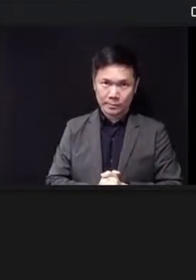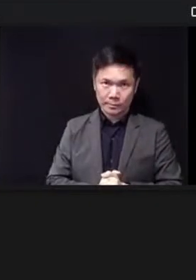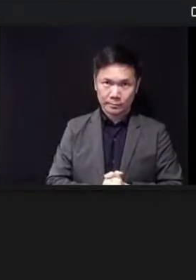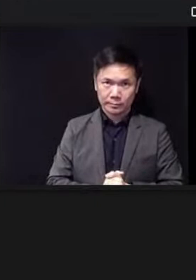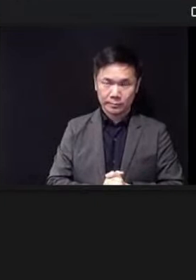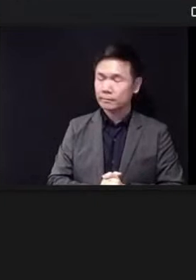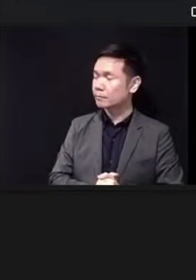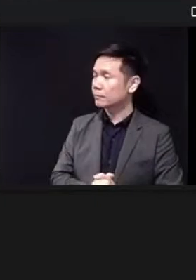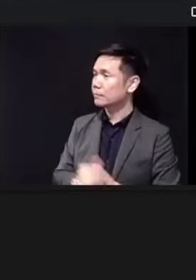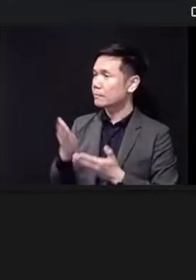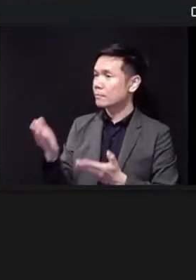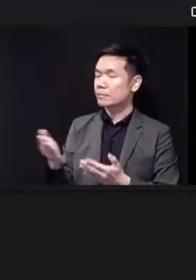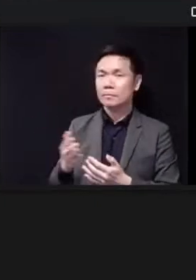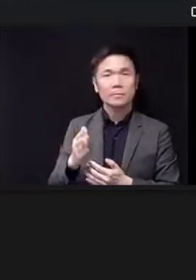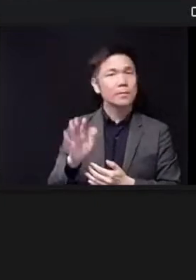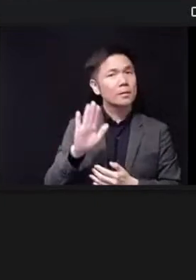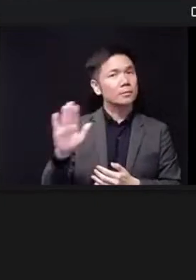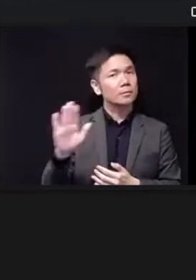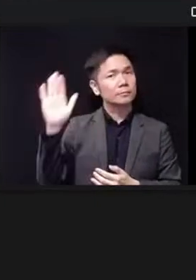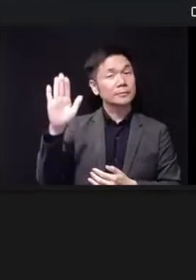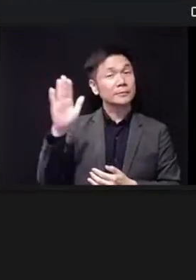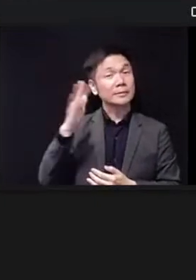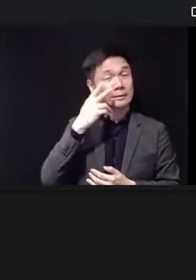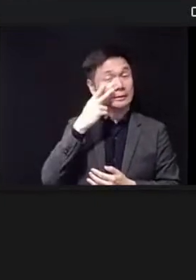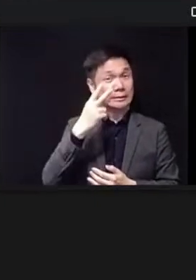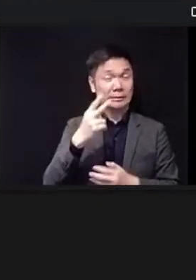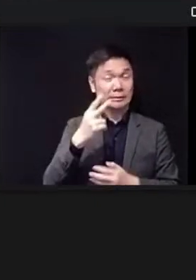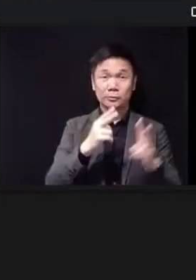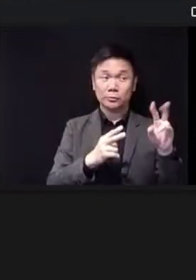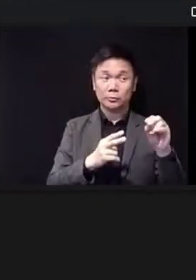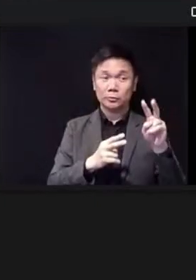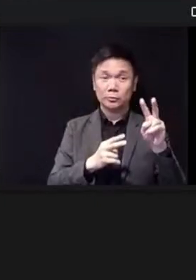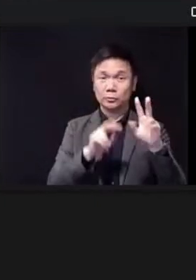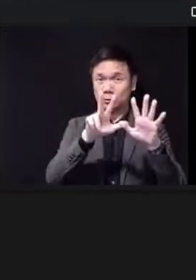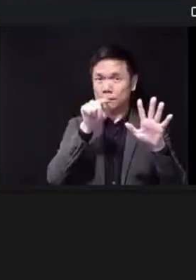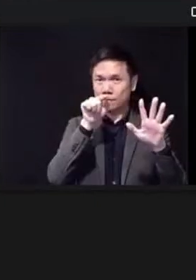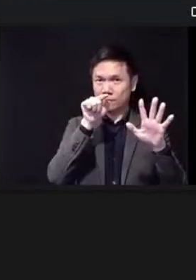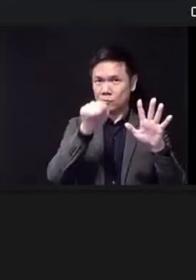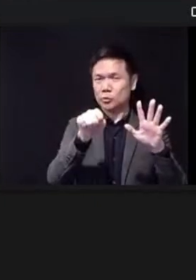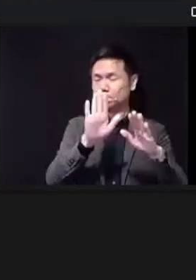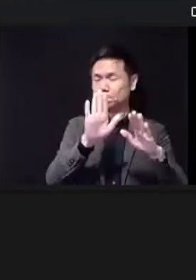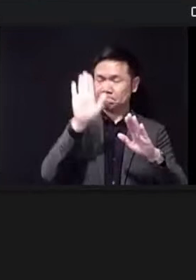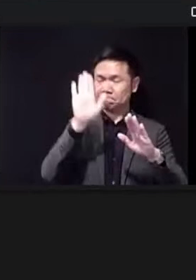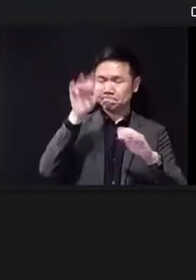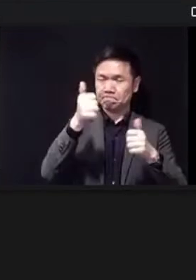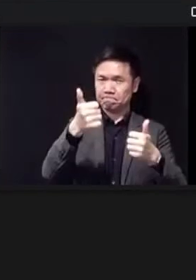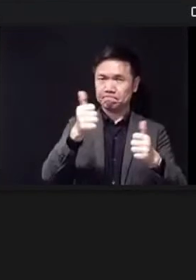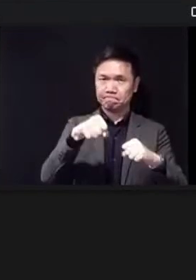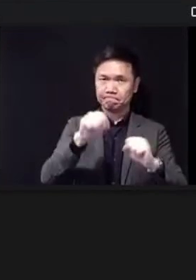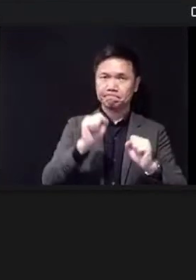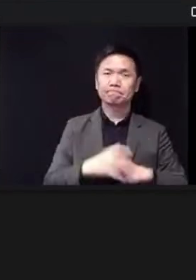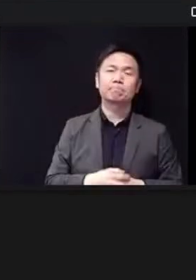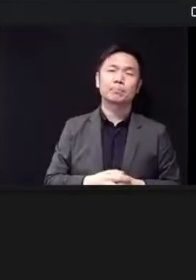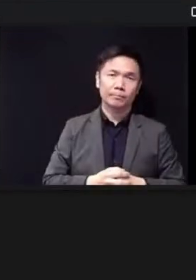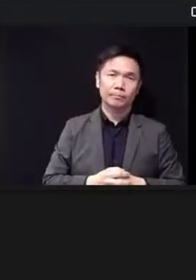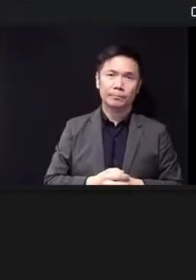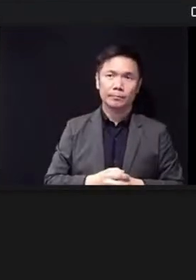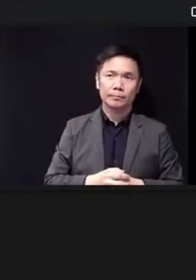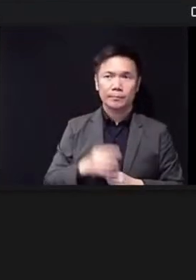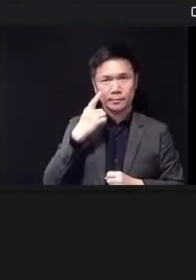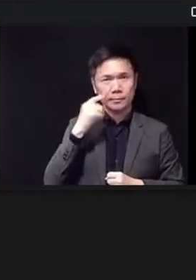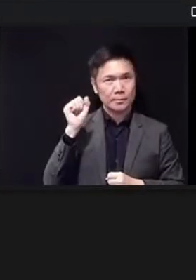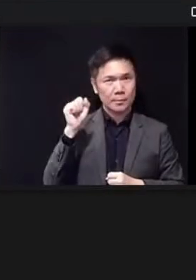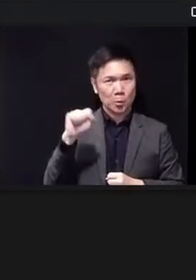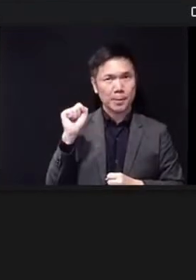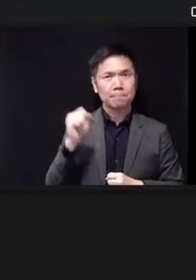Thank you, Madam Chair. We came to the compromise, yes. After 2028, we have a full stop. Oh, it's okay, yes. We are okay with